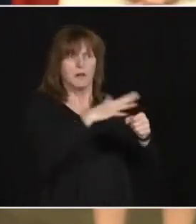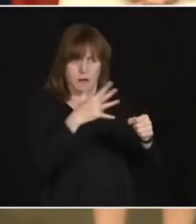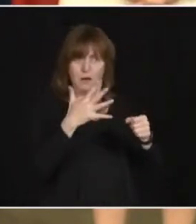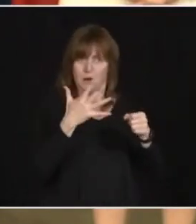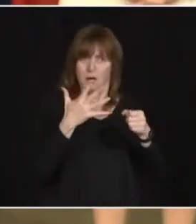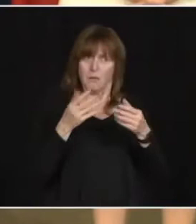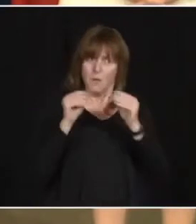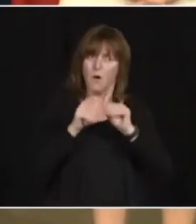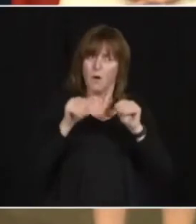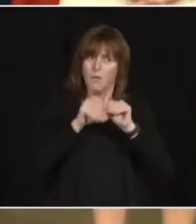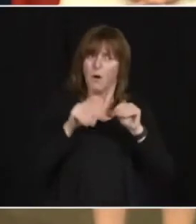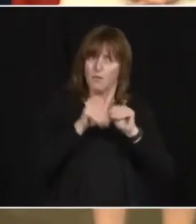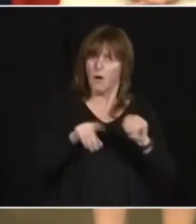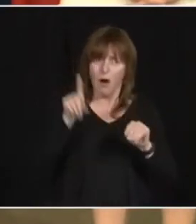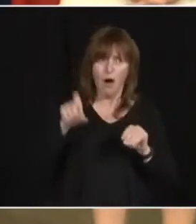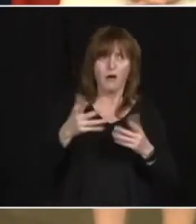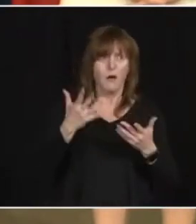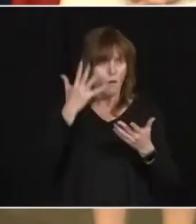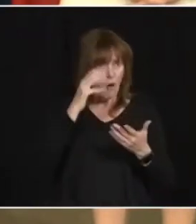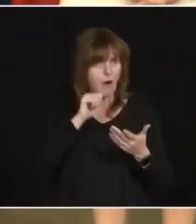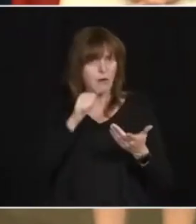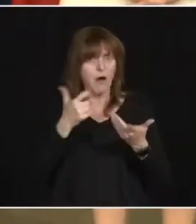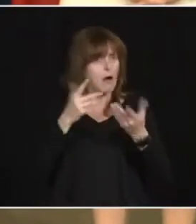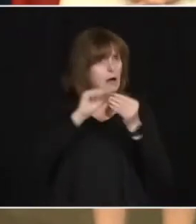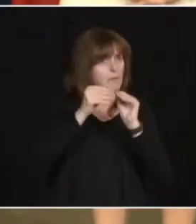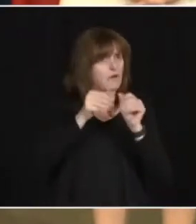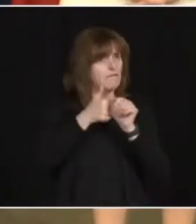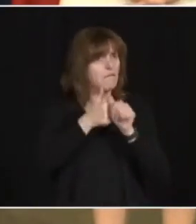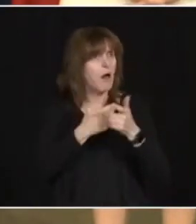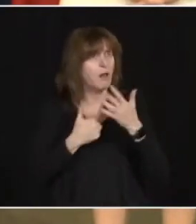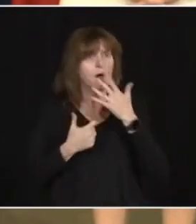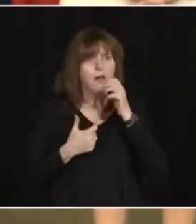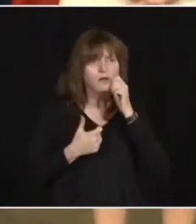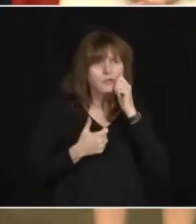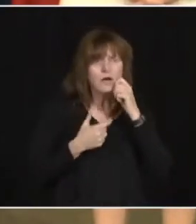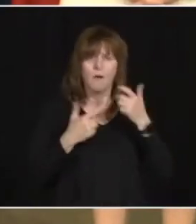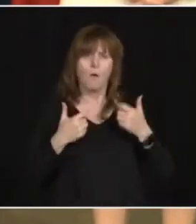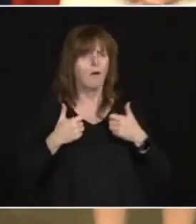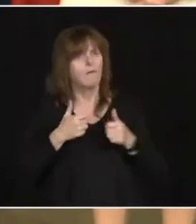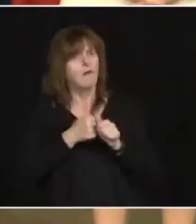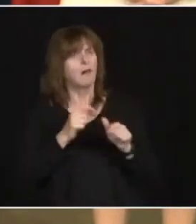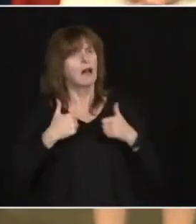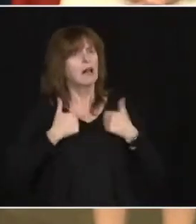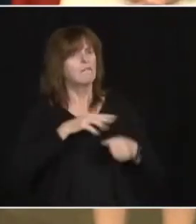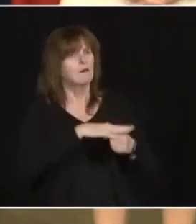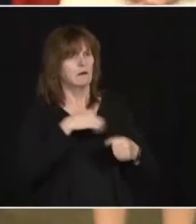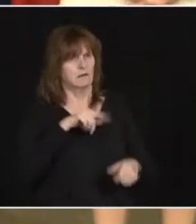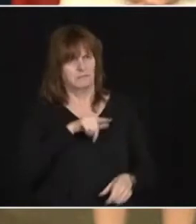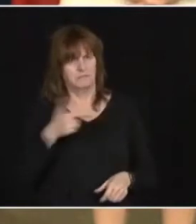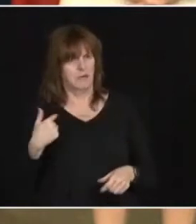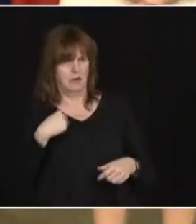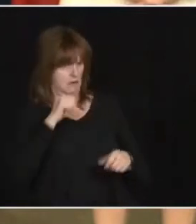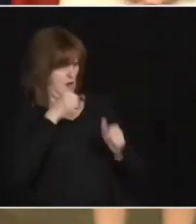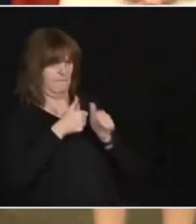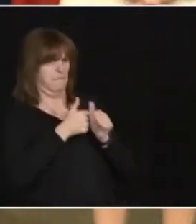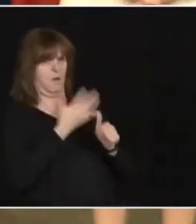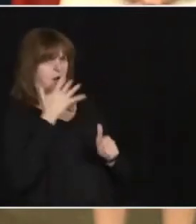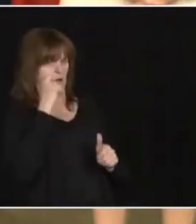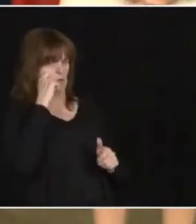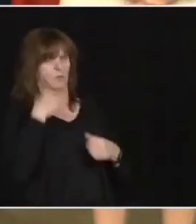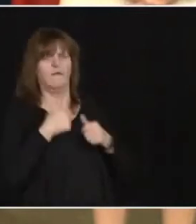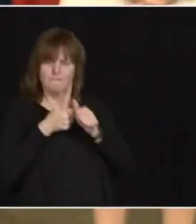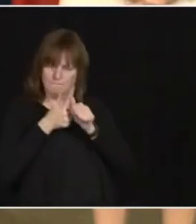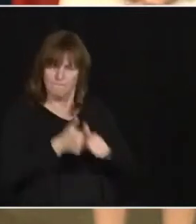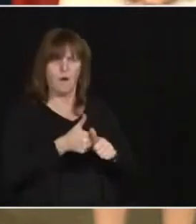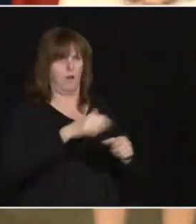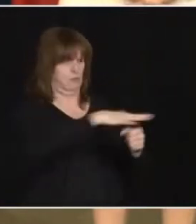and why aren't you doing that? Well, not so much race-based, but we are looking at regions, so it automatically is area